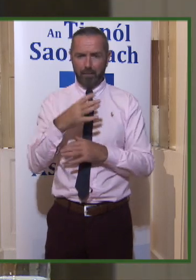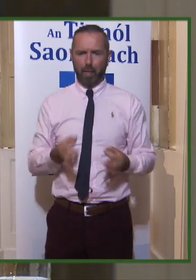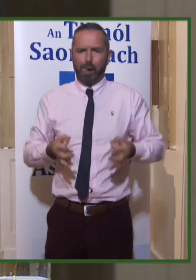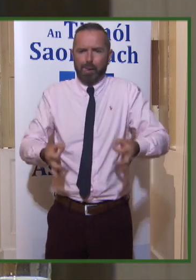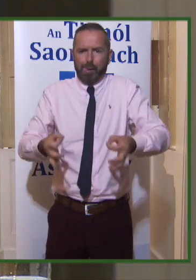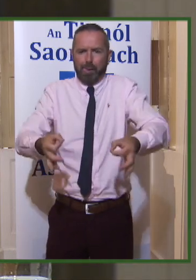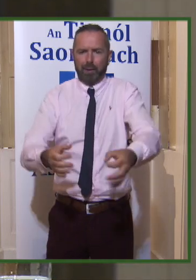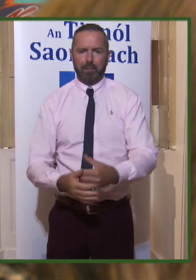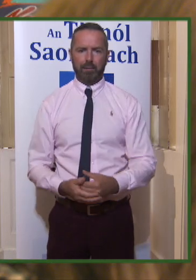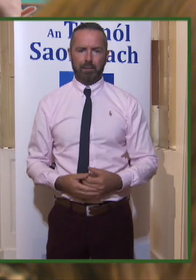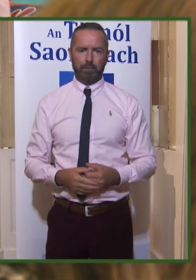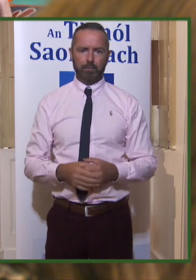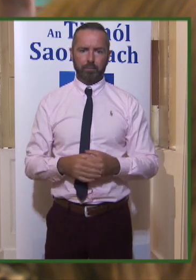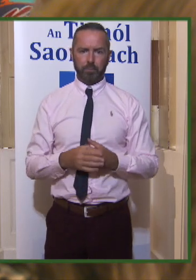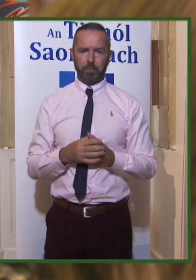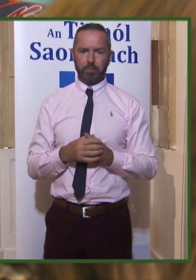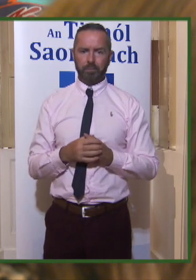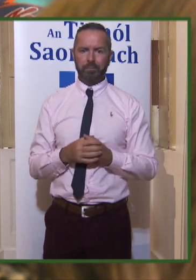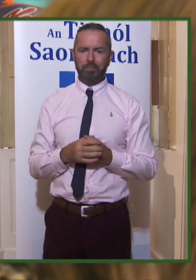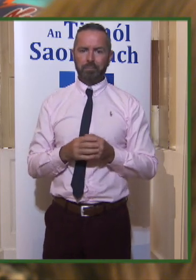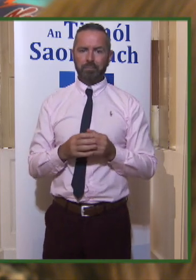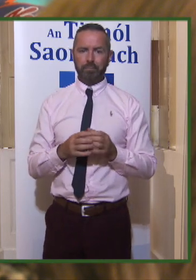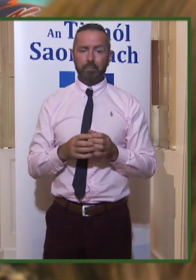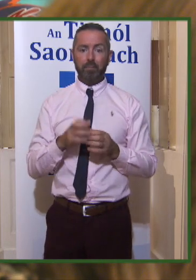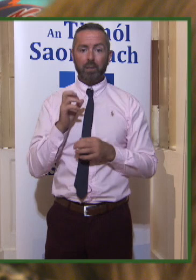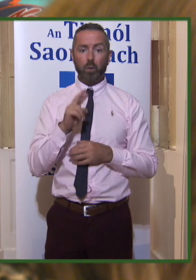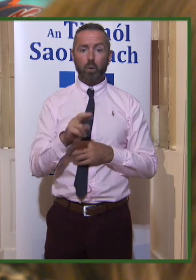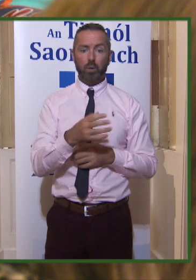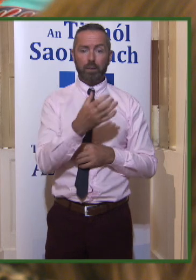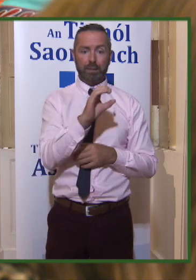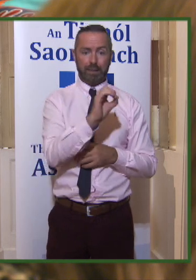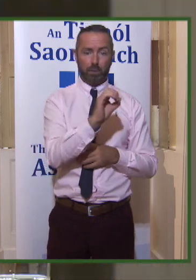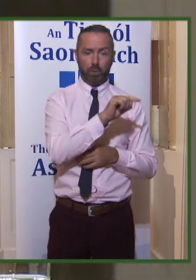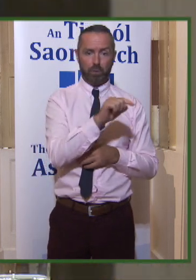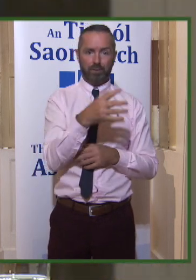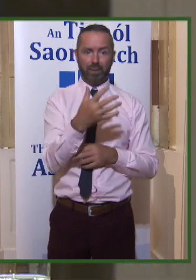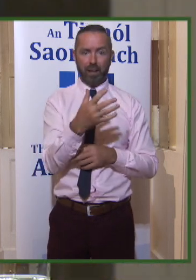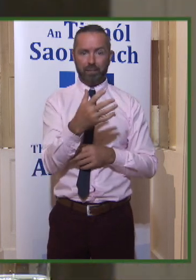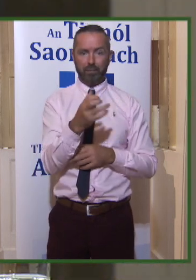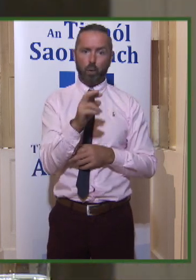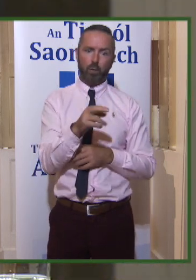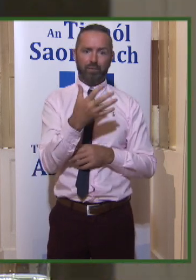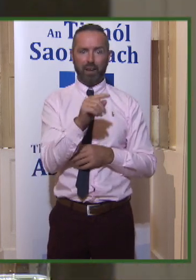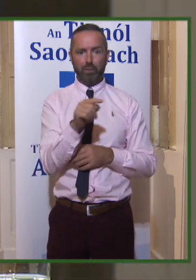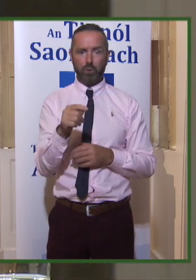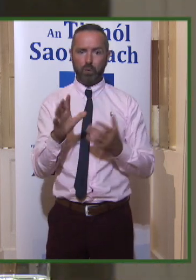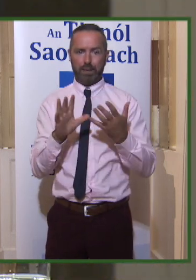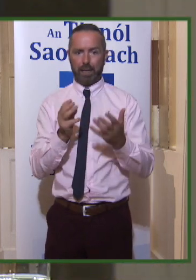me, or it could be 0 to 5, 5 to 10, but it needed to be defined. Okay, could you just propose your amendment?